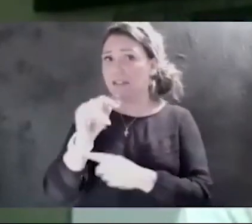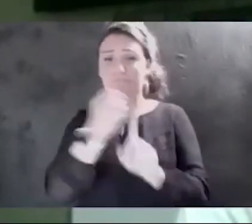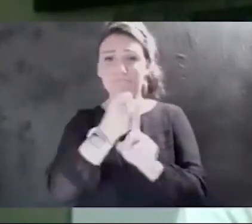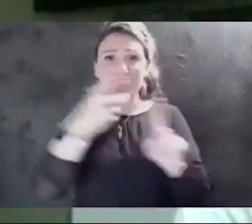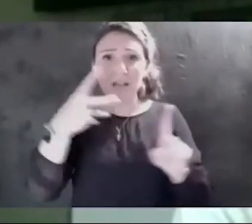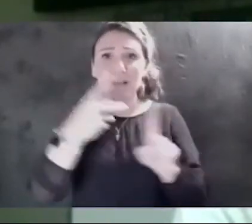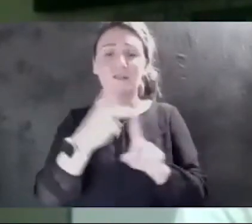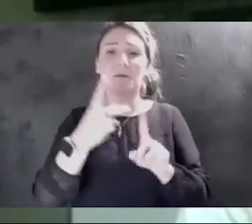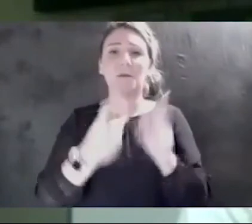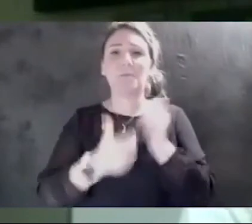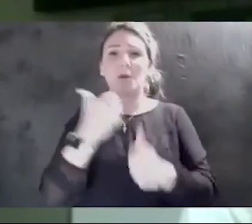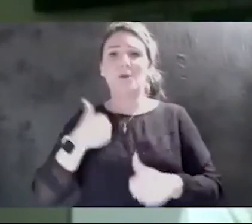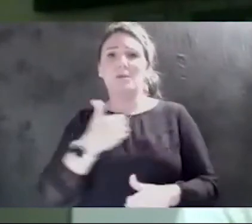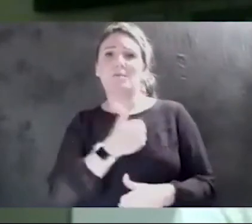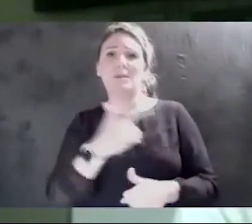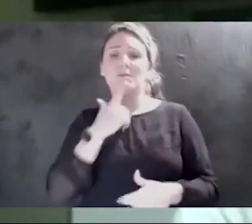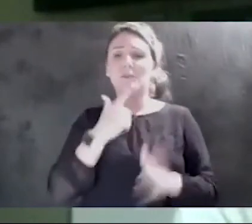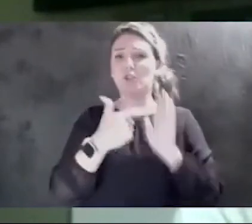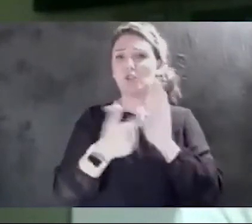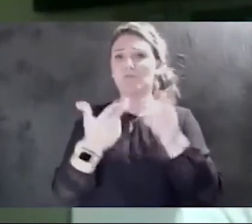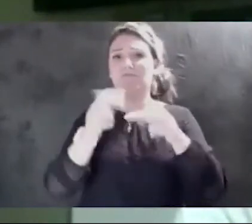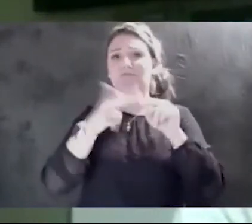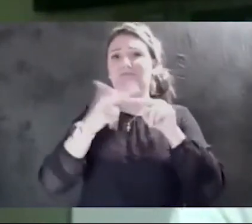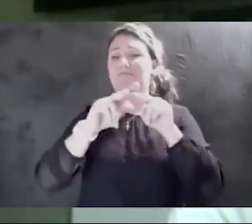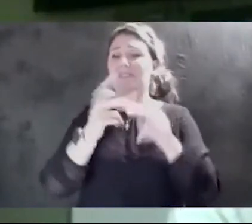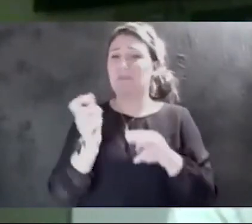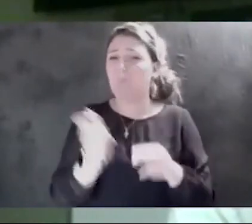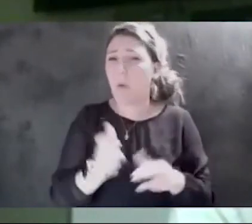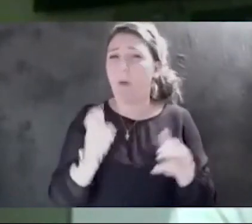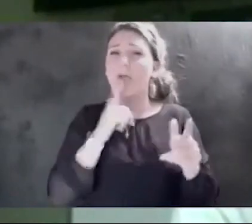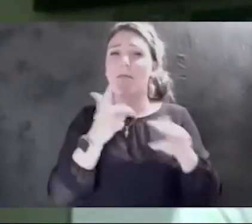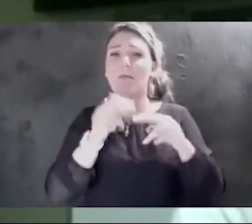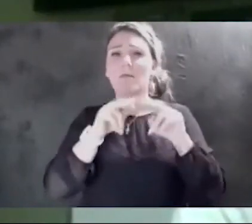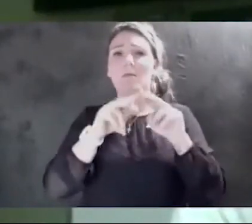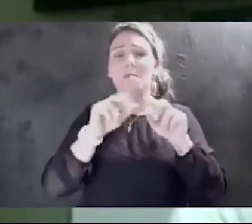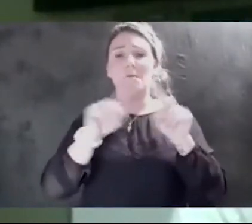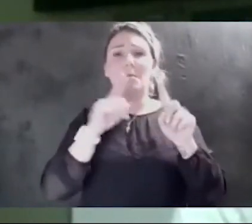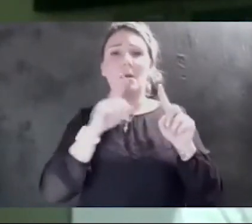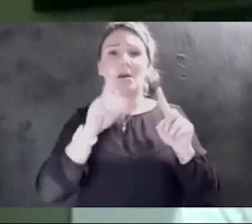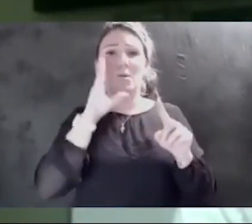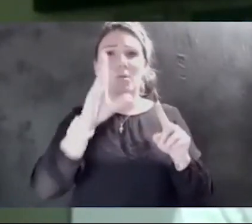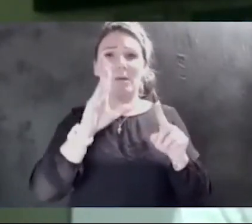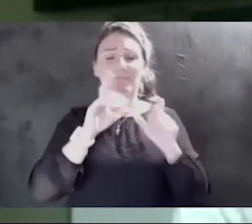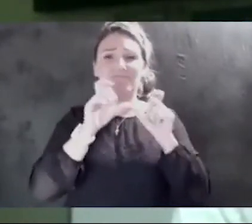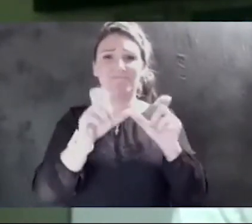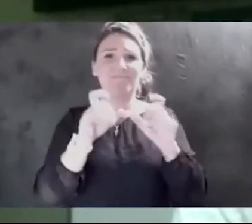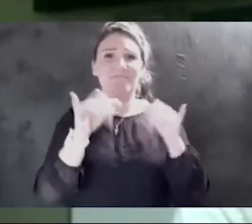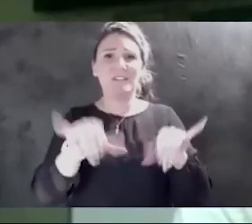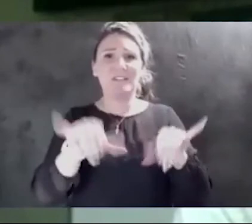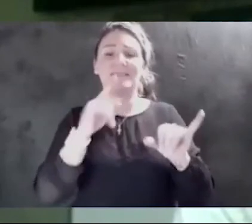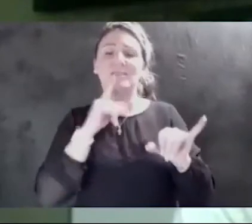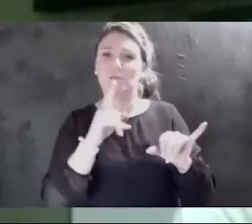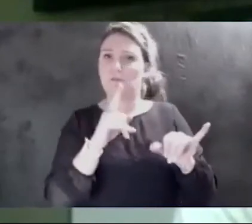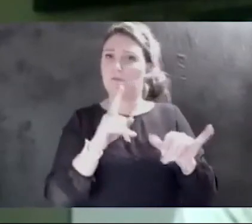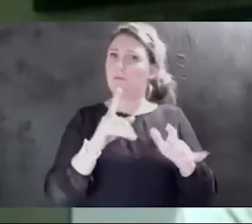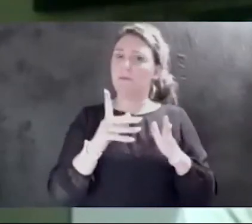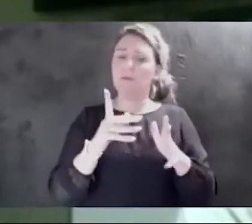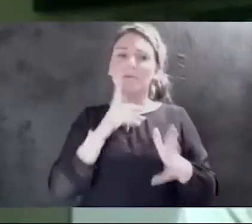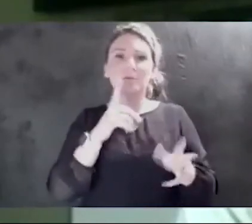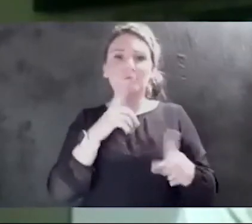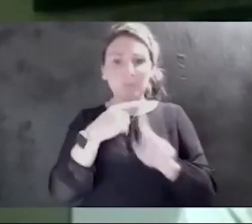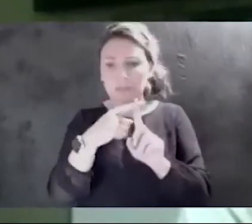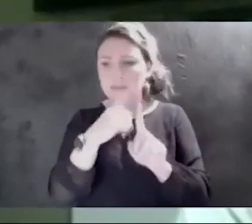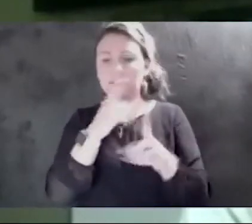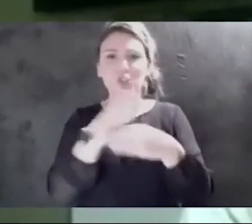are showing a small increase at this point in time, but certainly we'll continue to be vigilant and continue to share the resources